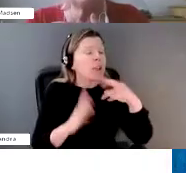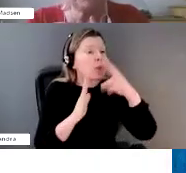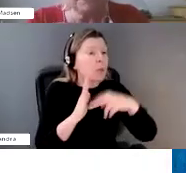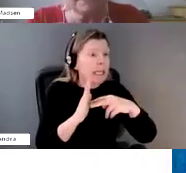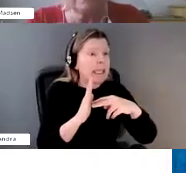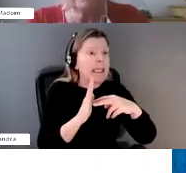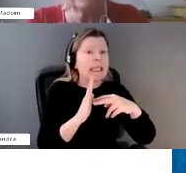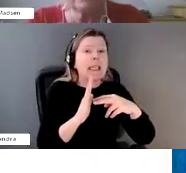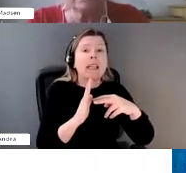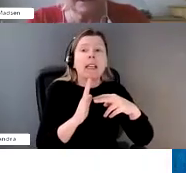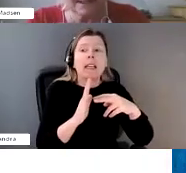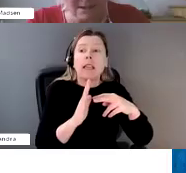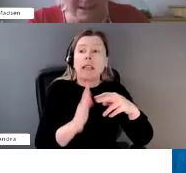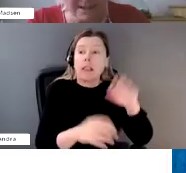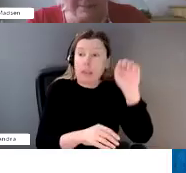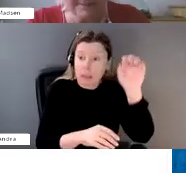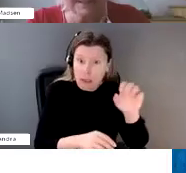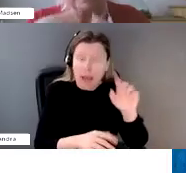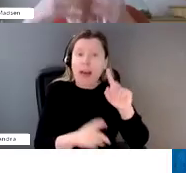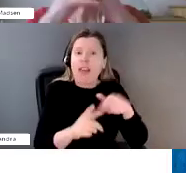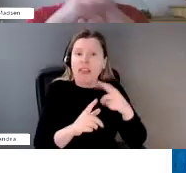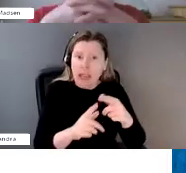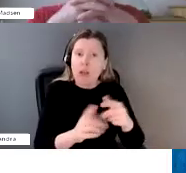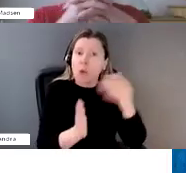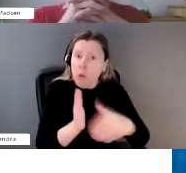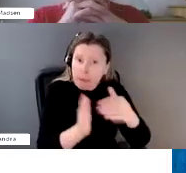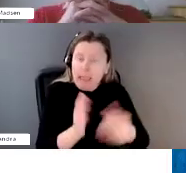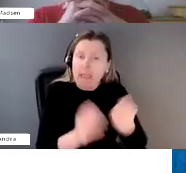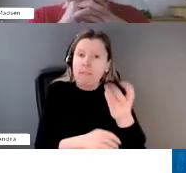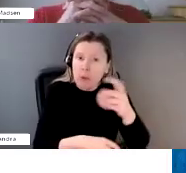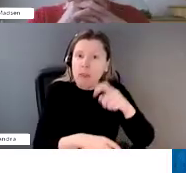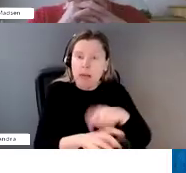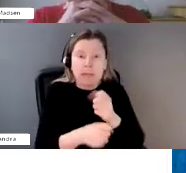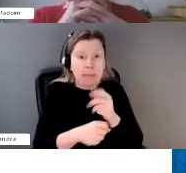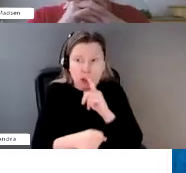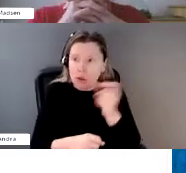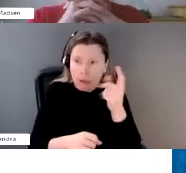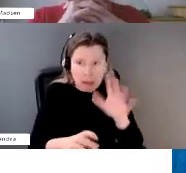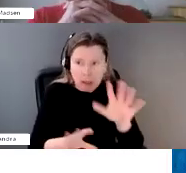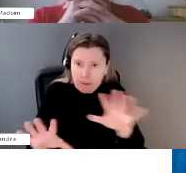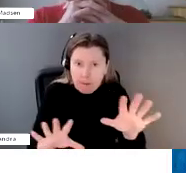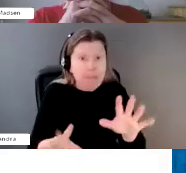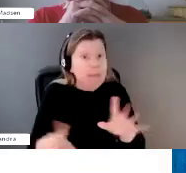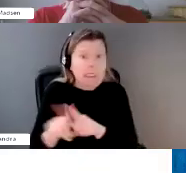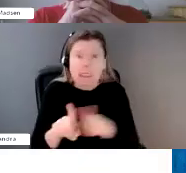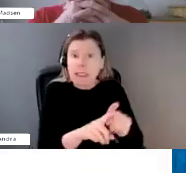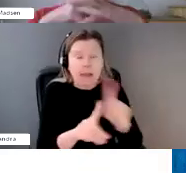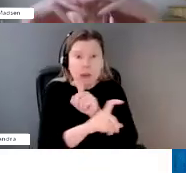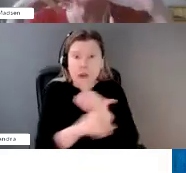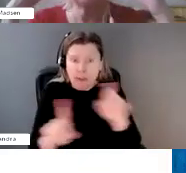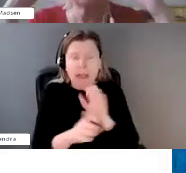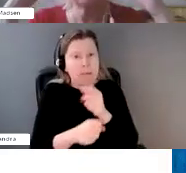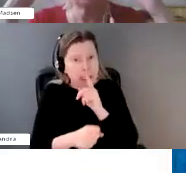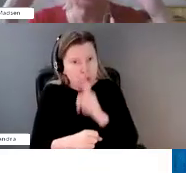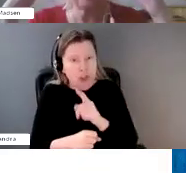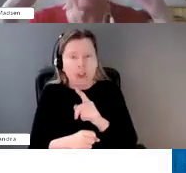was repeated several times. Even with regard to the surveys, we also made sure that